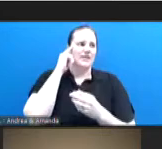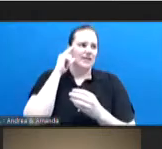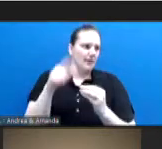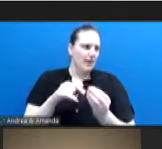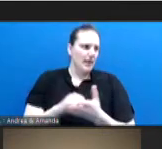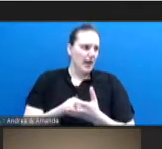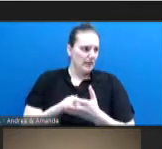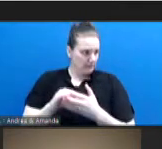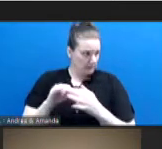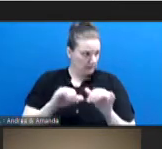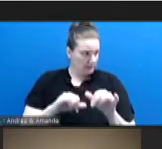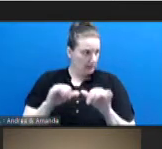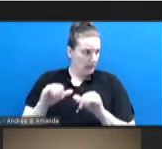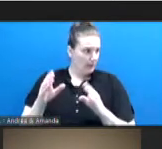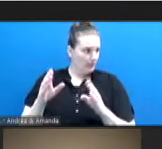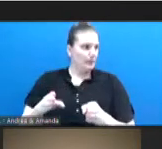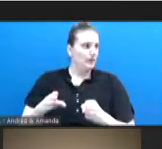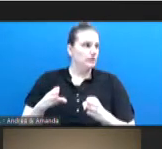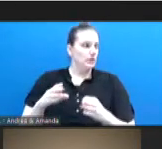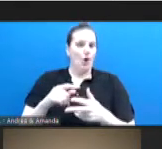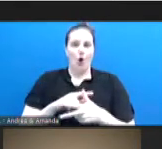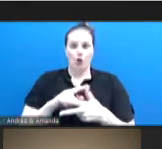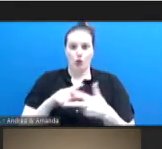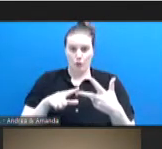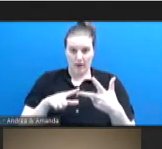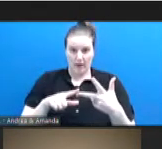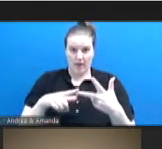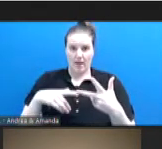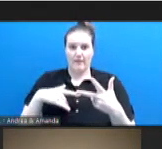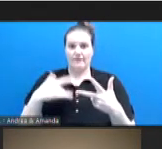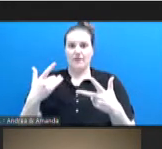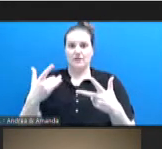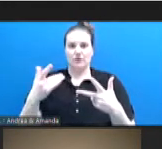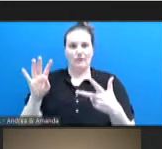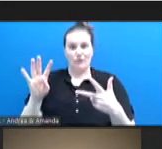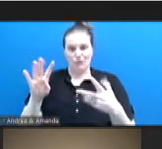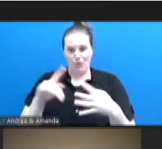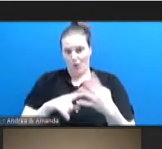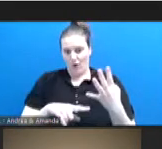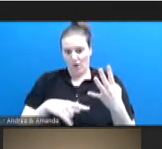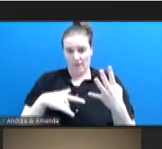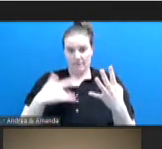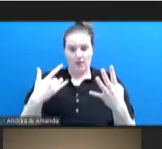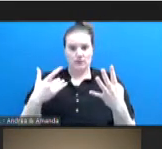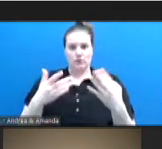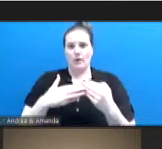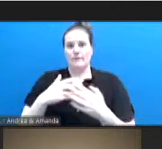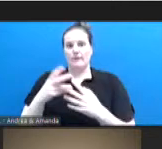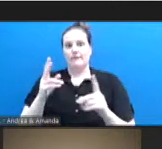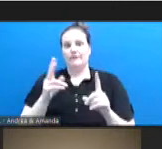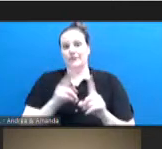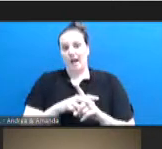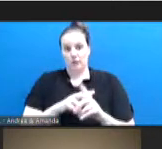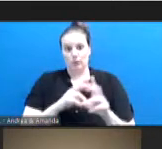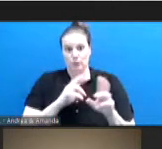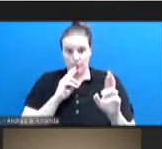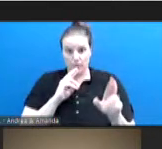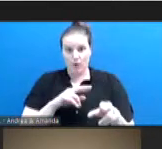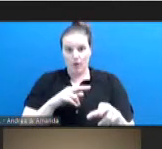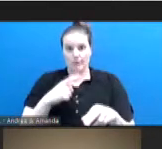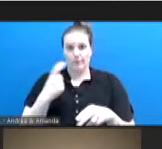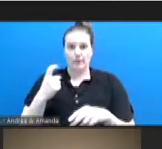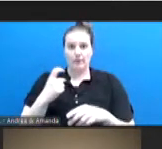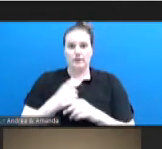the same individual at all three events or four events or whatever, and then filed a report because they